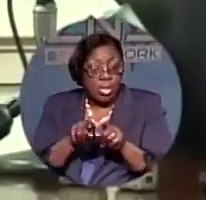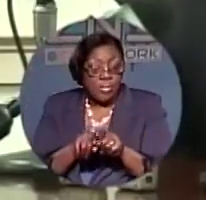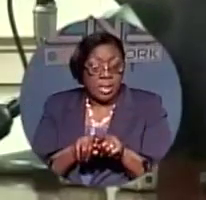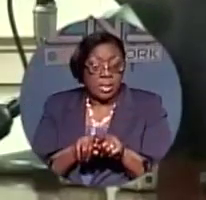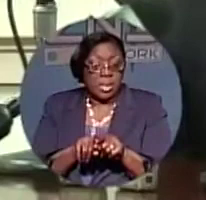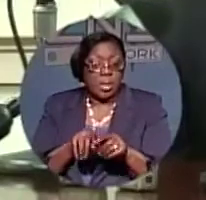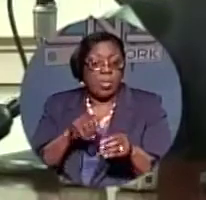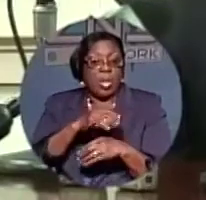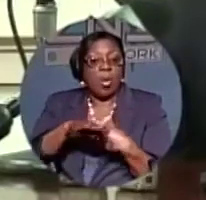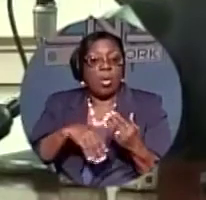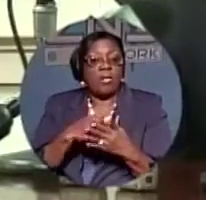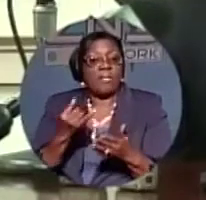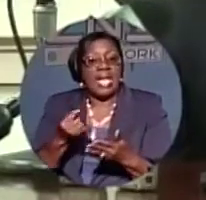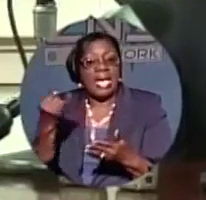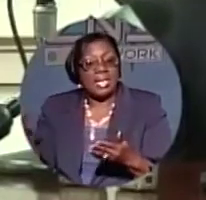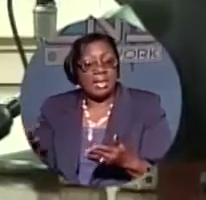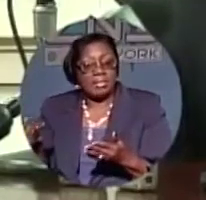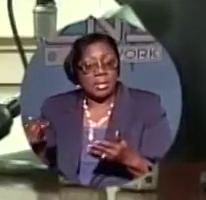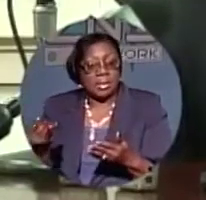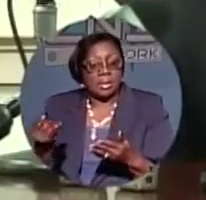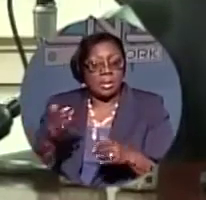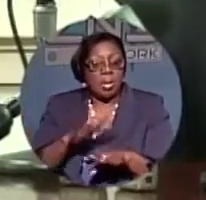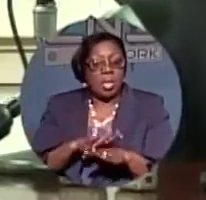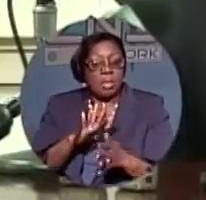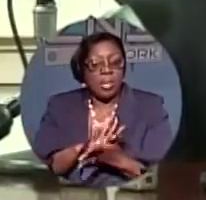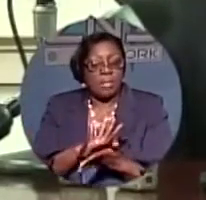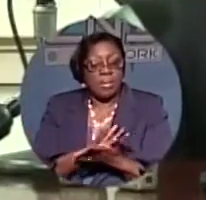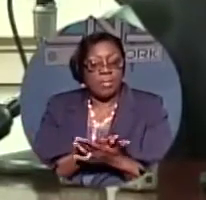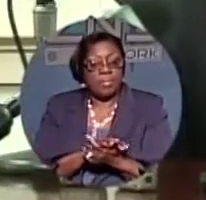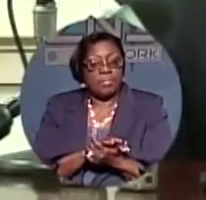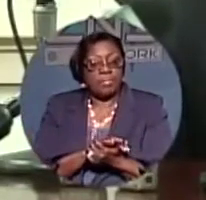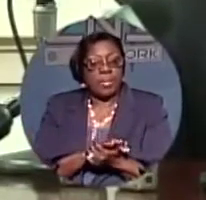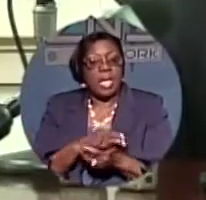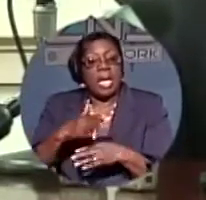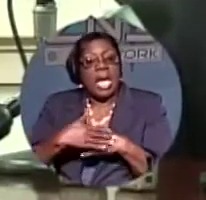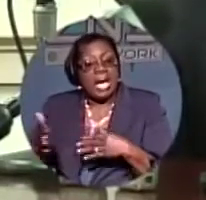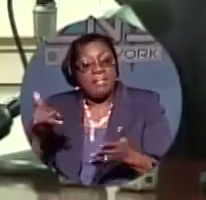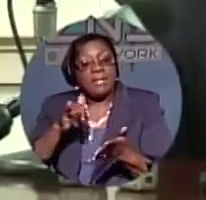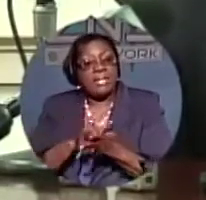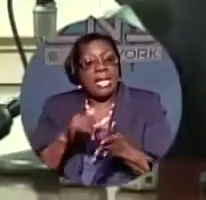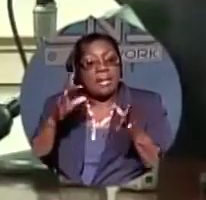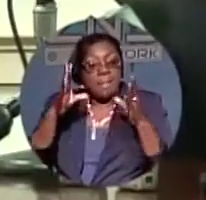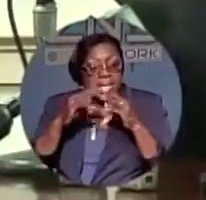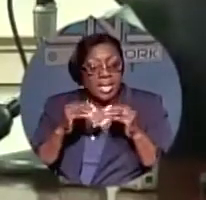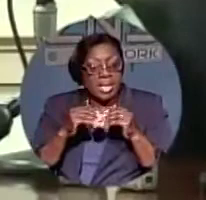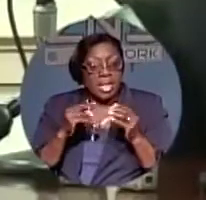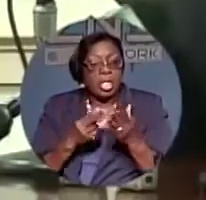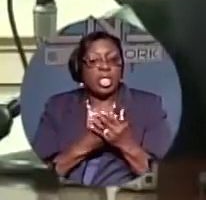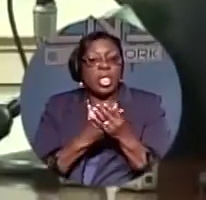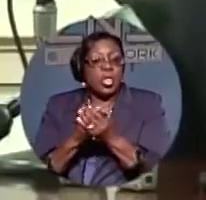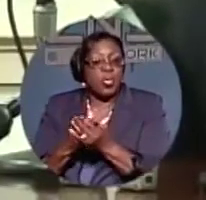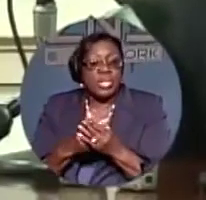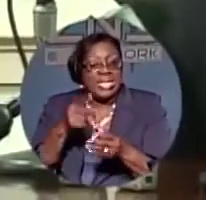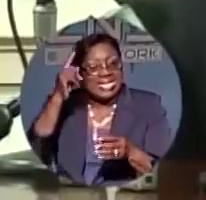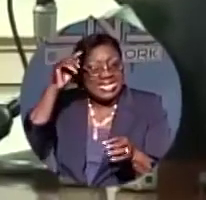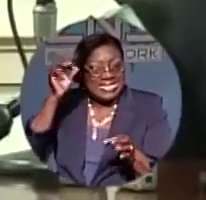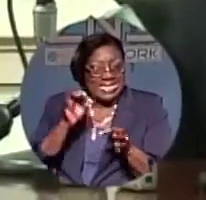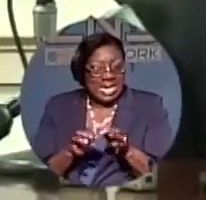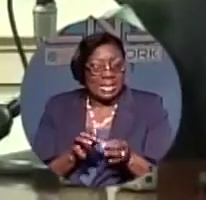before you. On all of those items. After that meeting, the union decided that